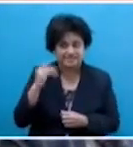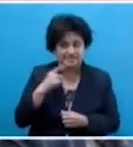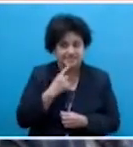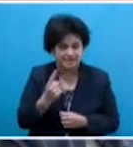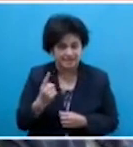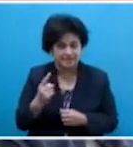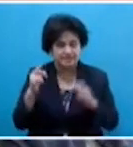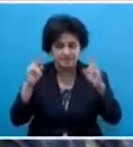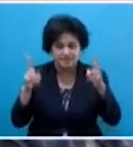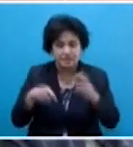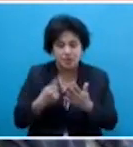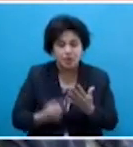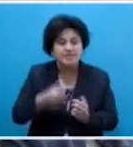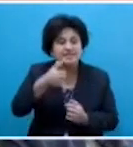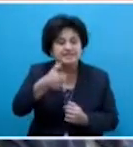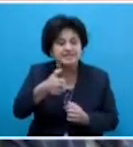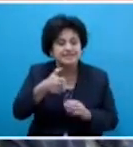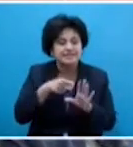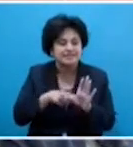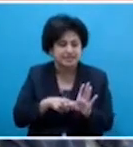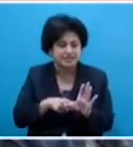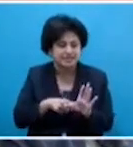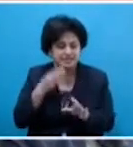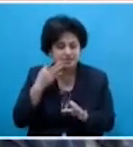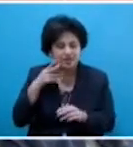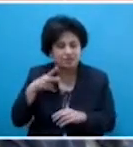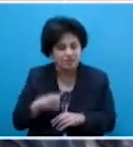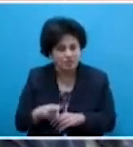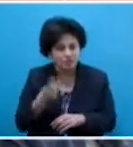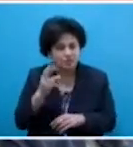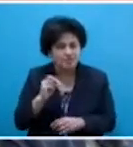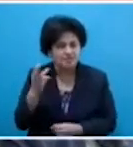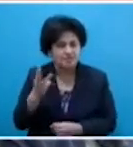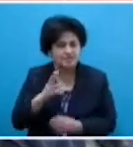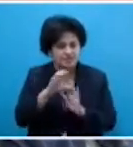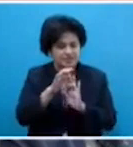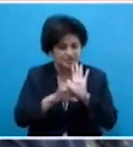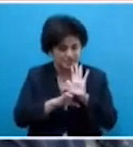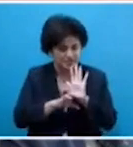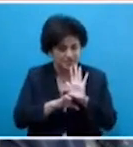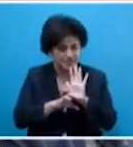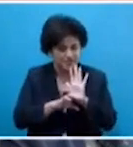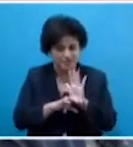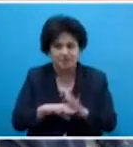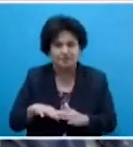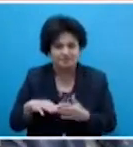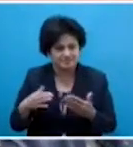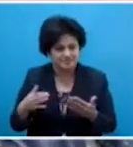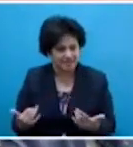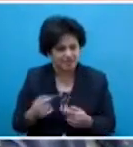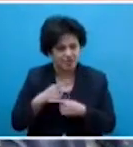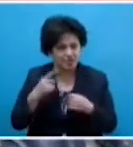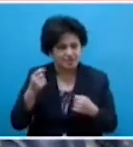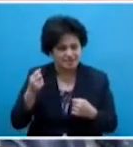quote, "Only 6 short years since the launch of our 2013 Constitution, we are undoubtedly still